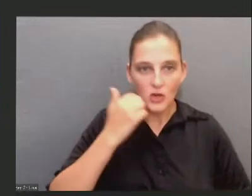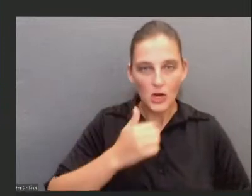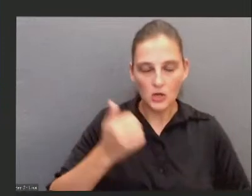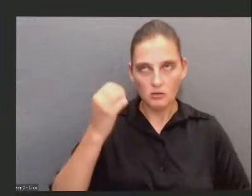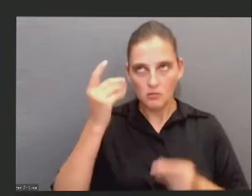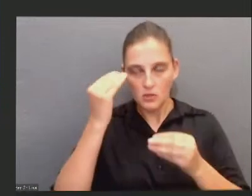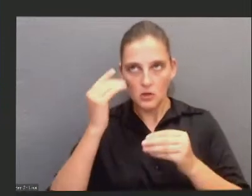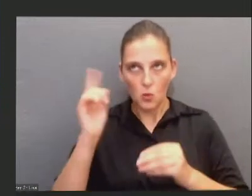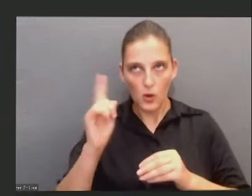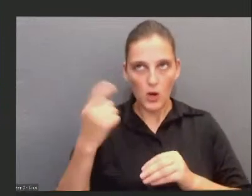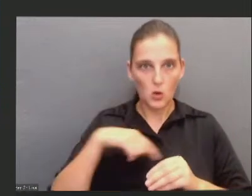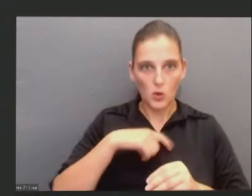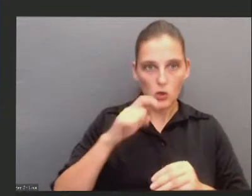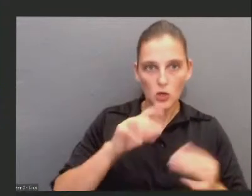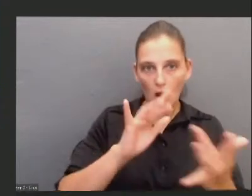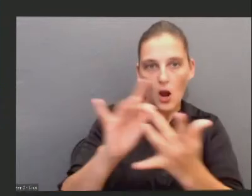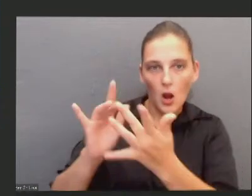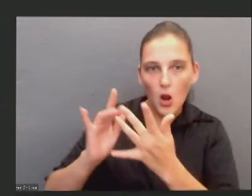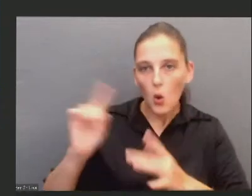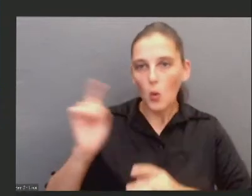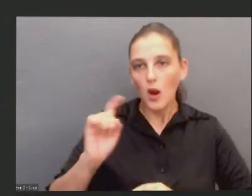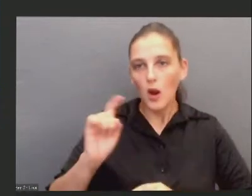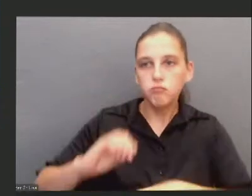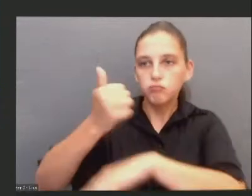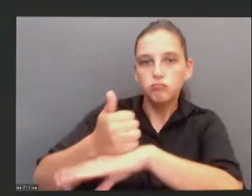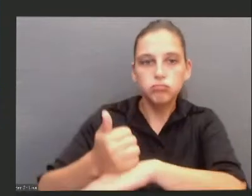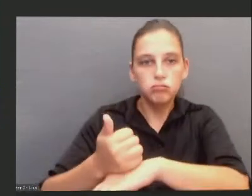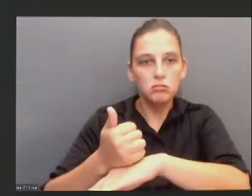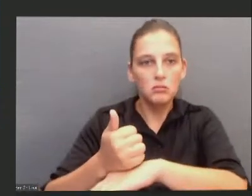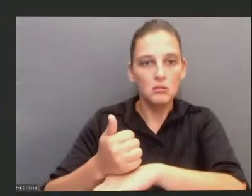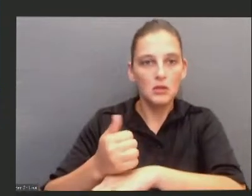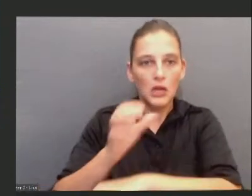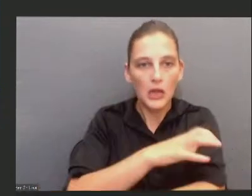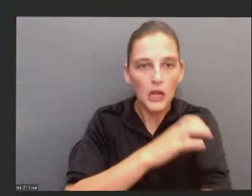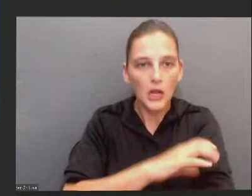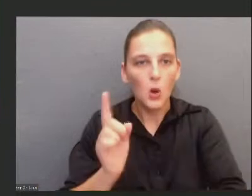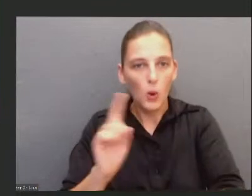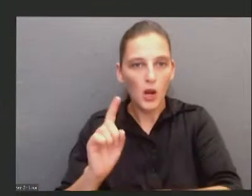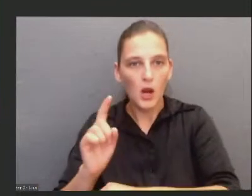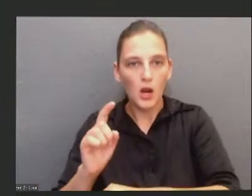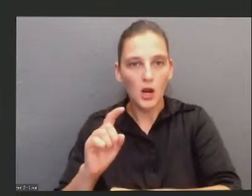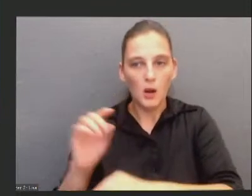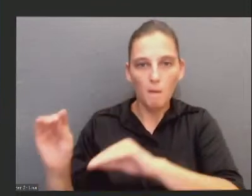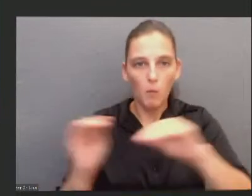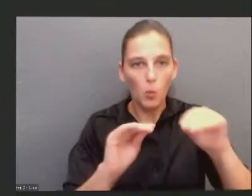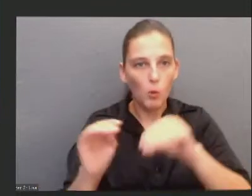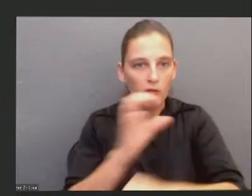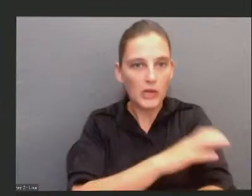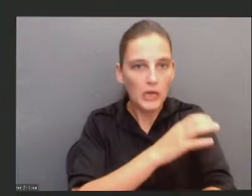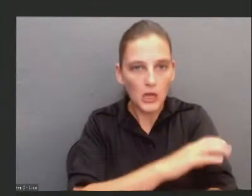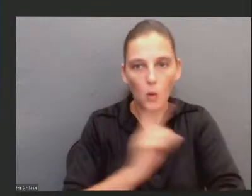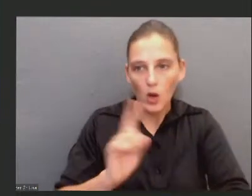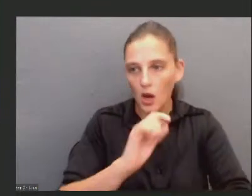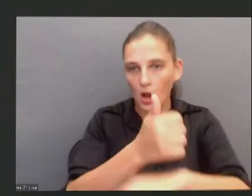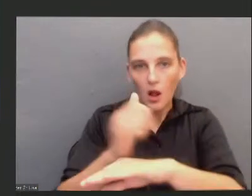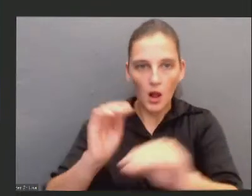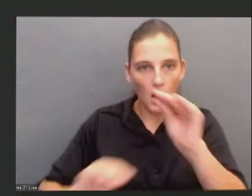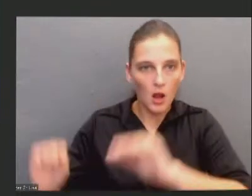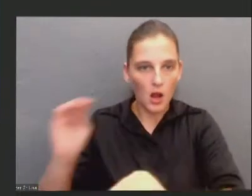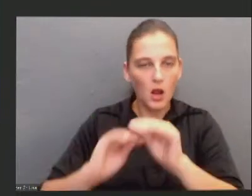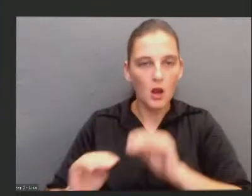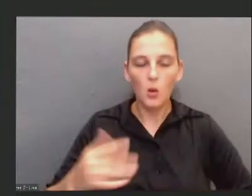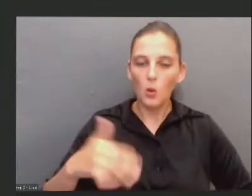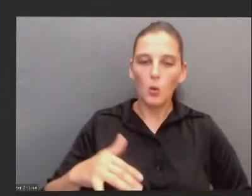pop-up clinics, where mobile units would go. It cannot be understated how important this is, and I really appreciate all the work of this committee. Thank